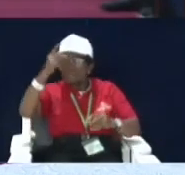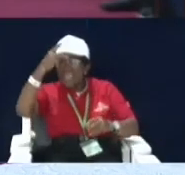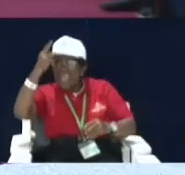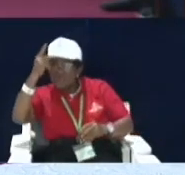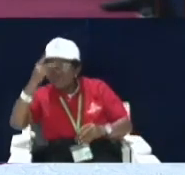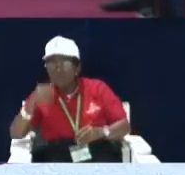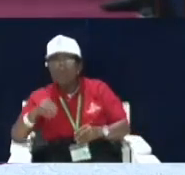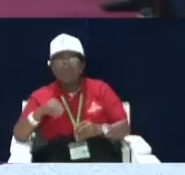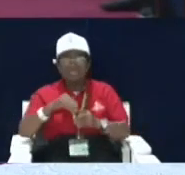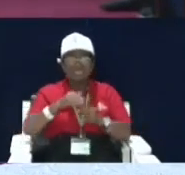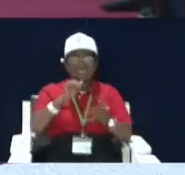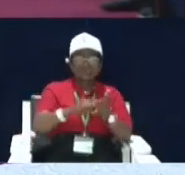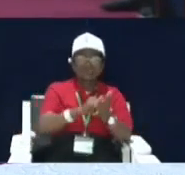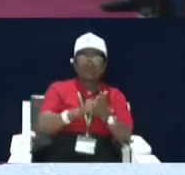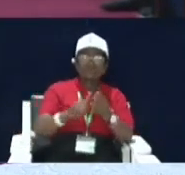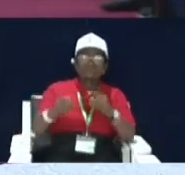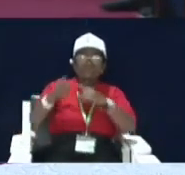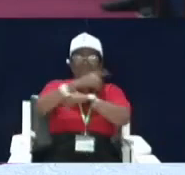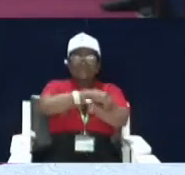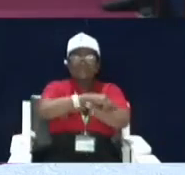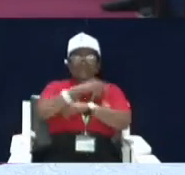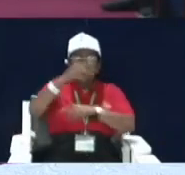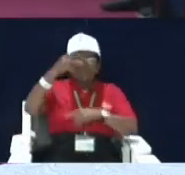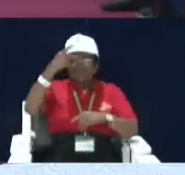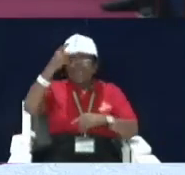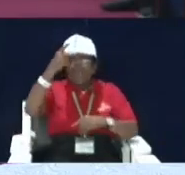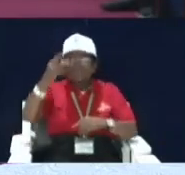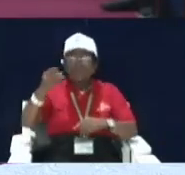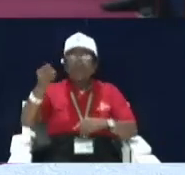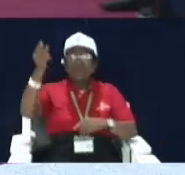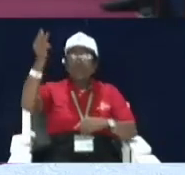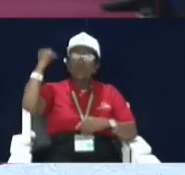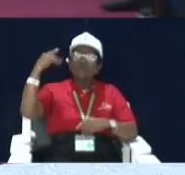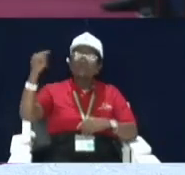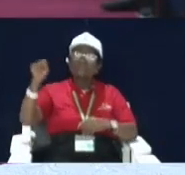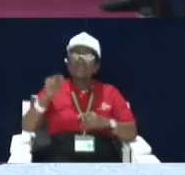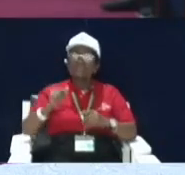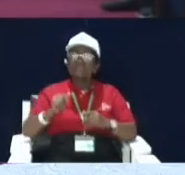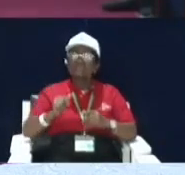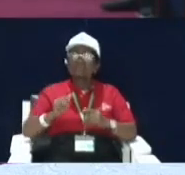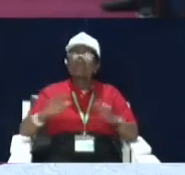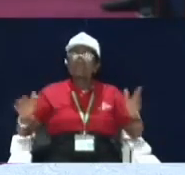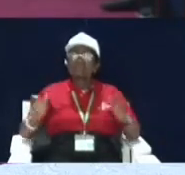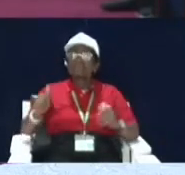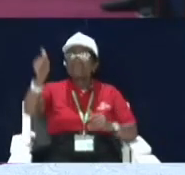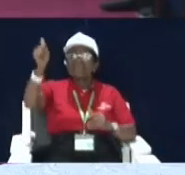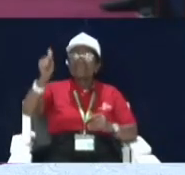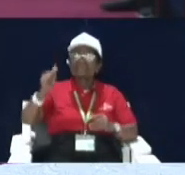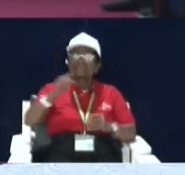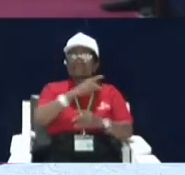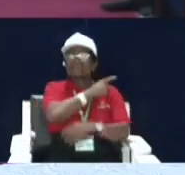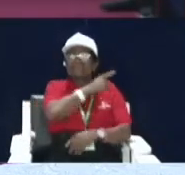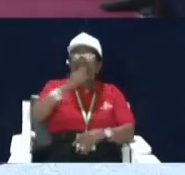In those days, Pharaoh was the biggest king around.